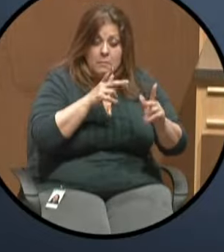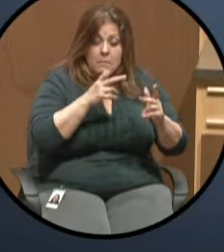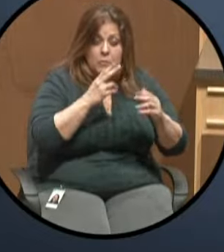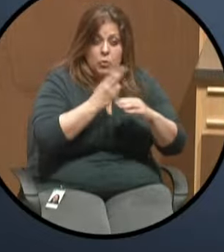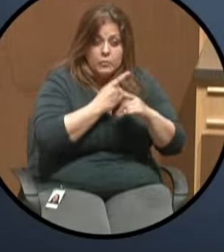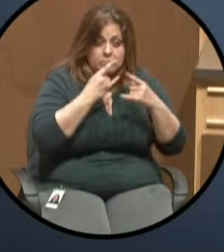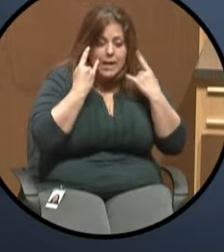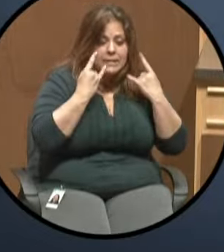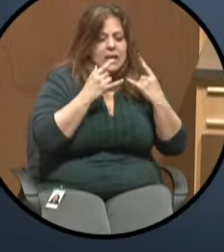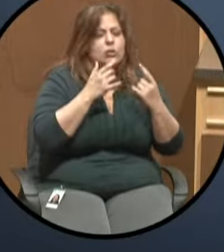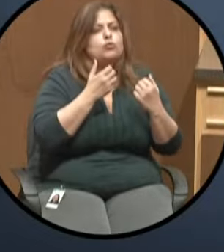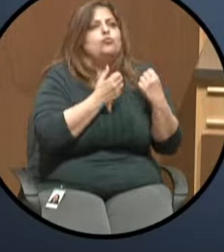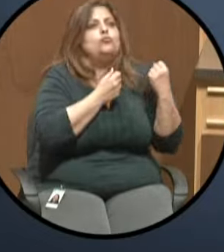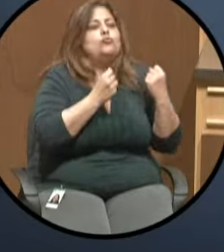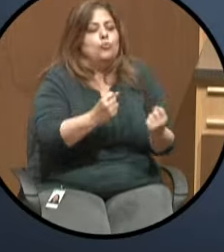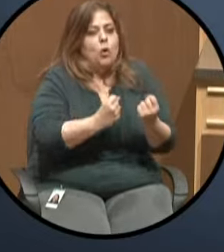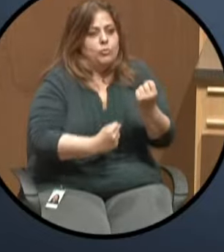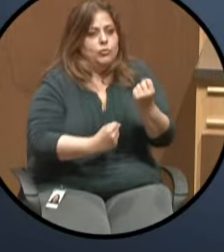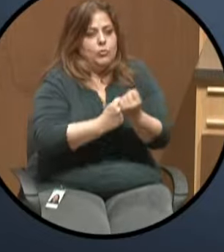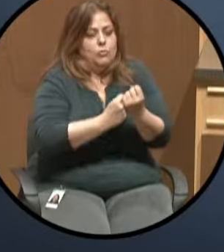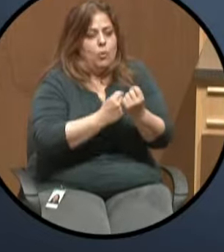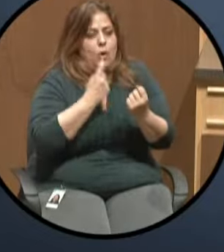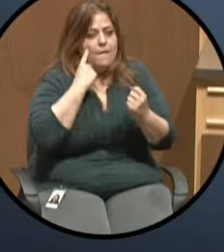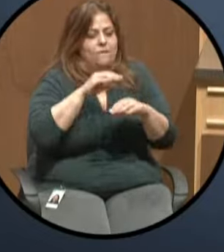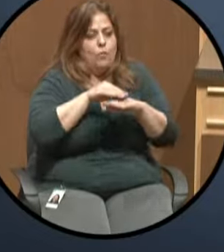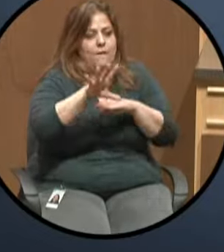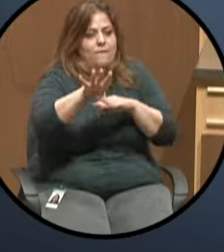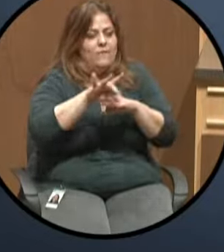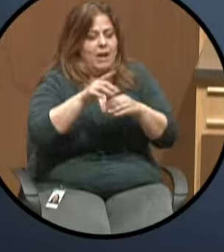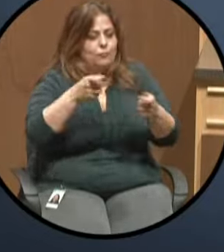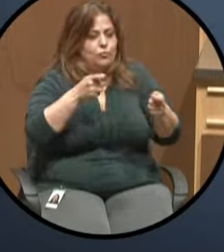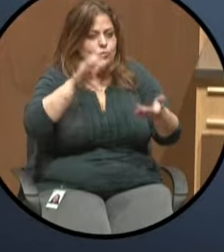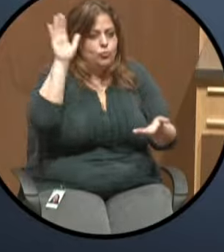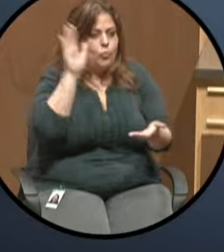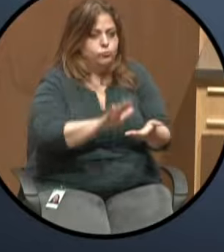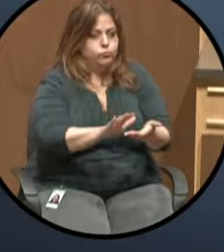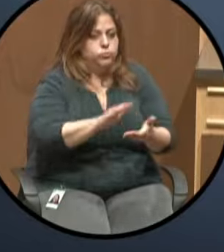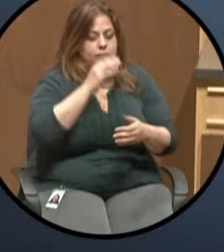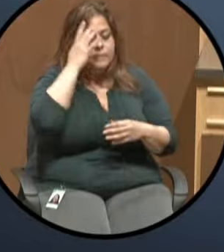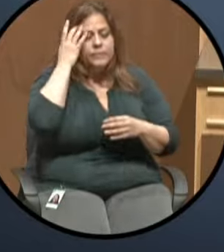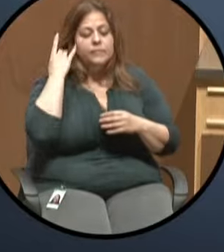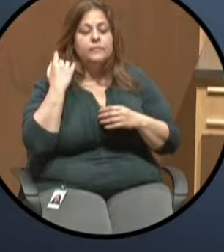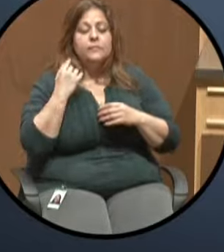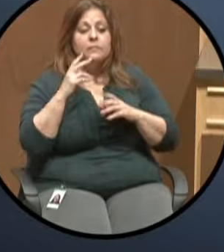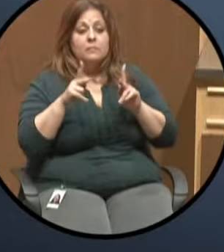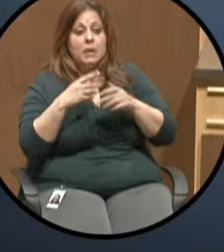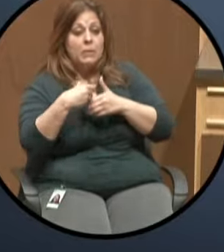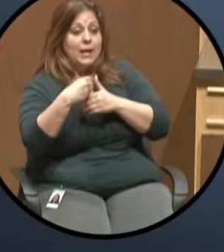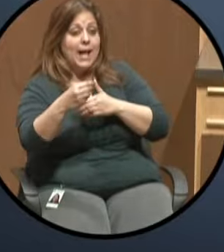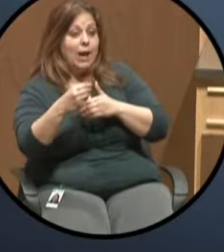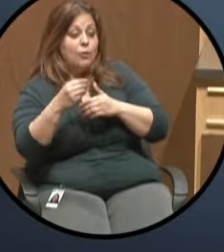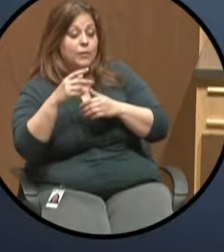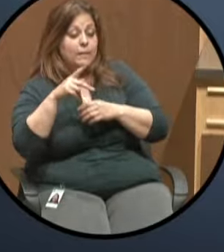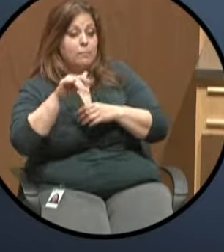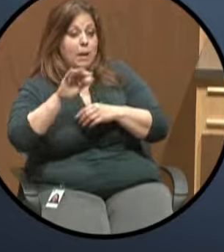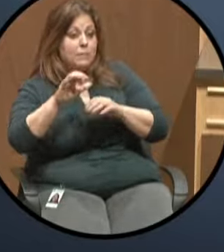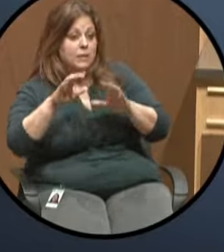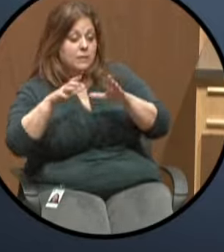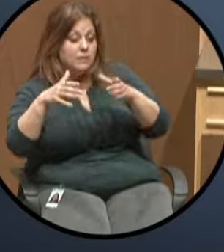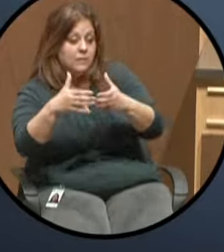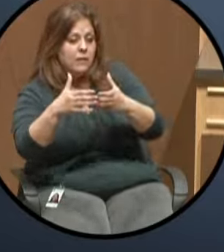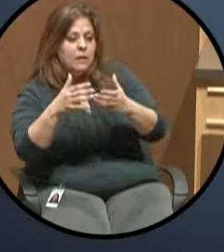strong source of control to reduce community transmission of this virus. And public mask wearing, however, is most